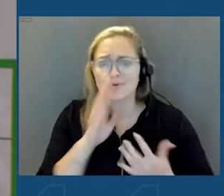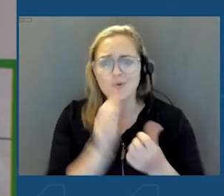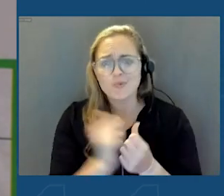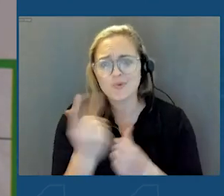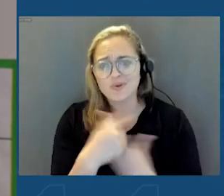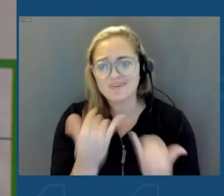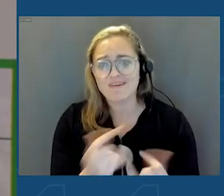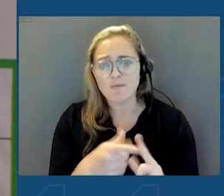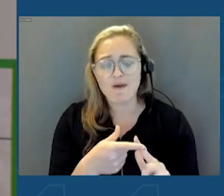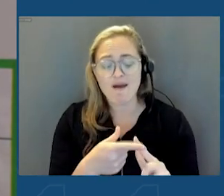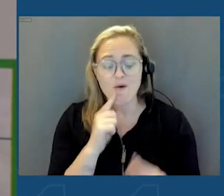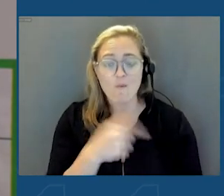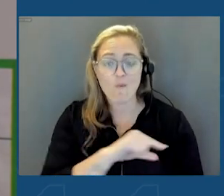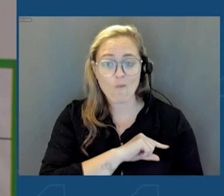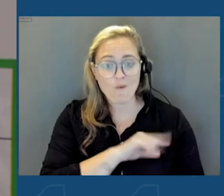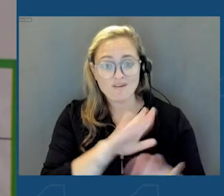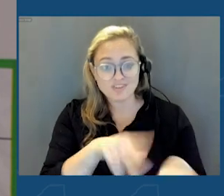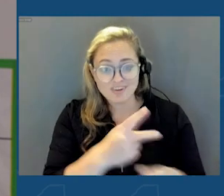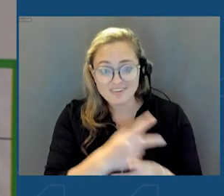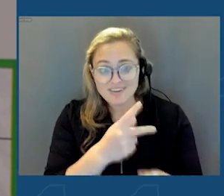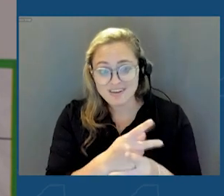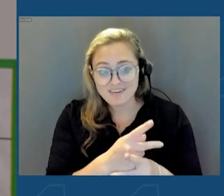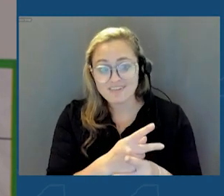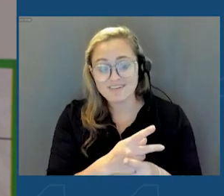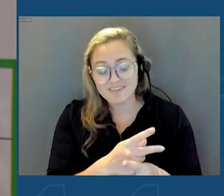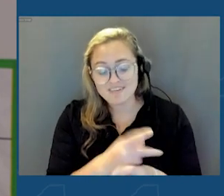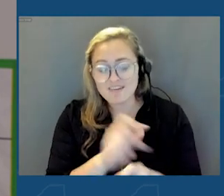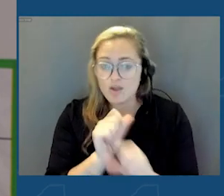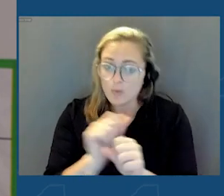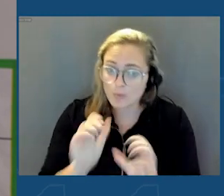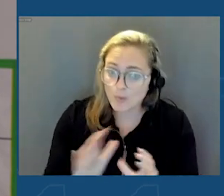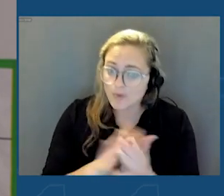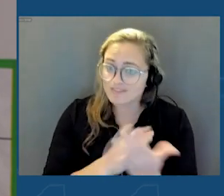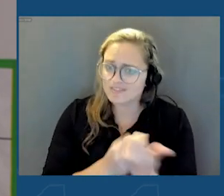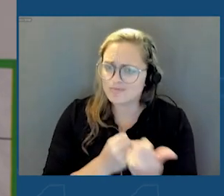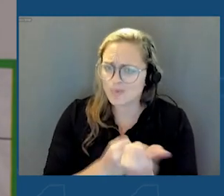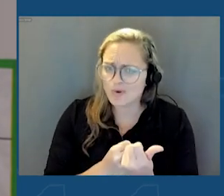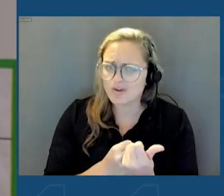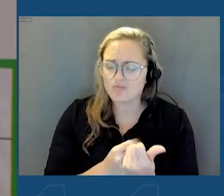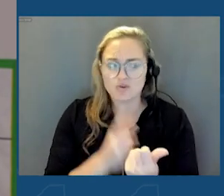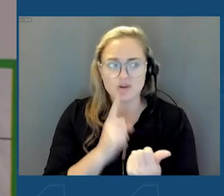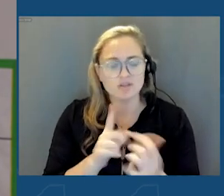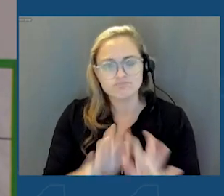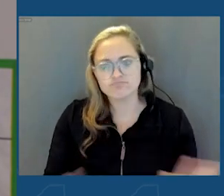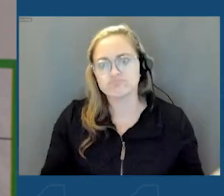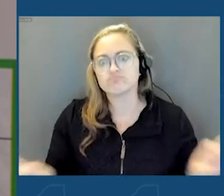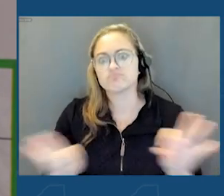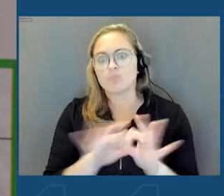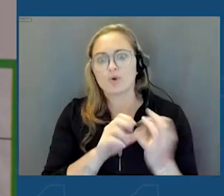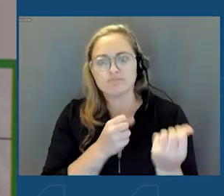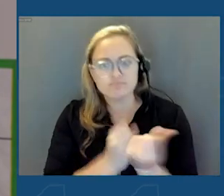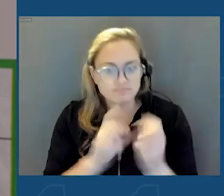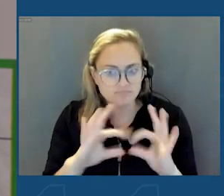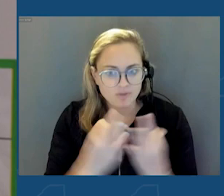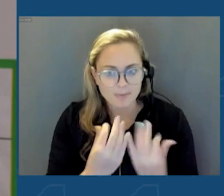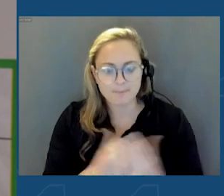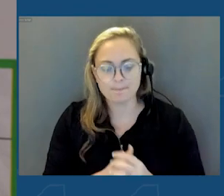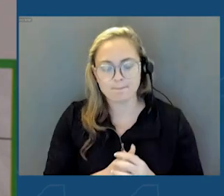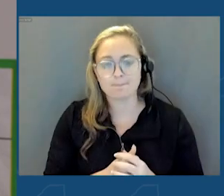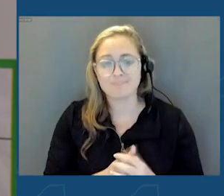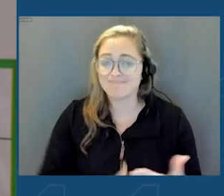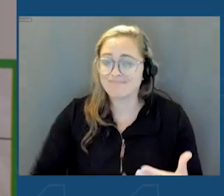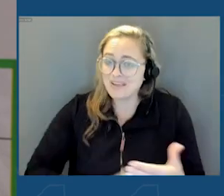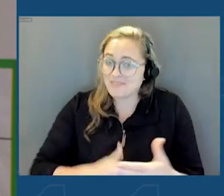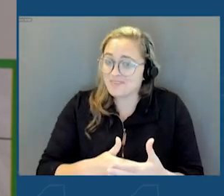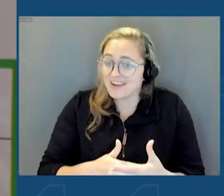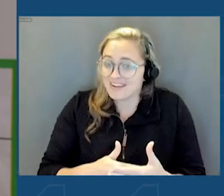how quality childcare and employer support have been foundational to our family. Being pregnant while